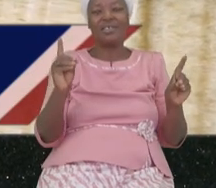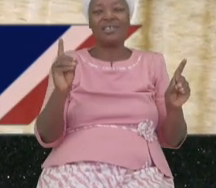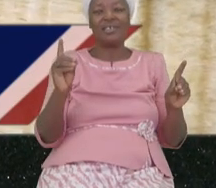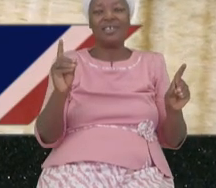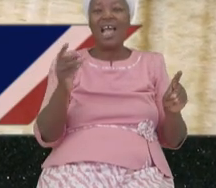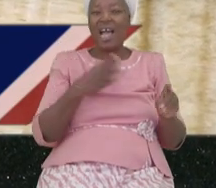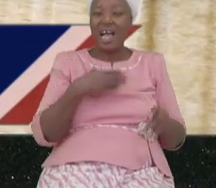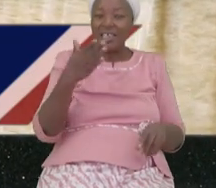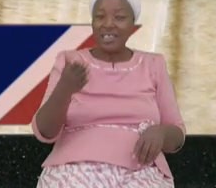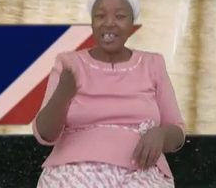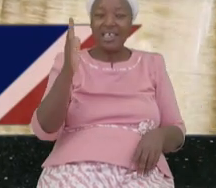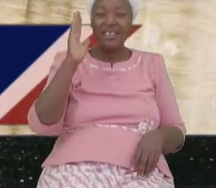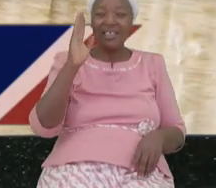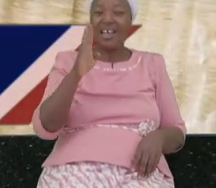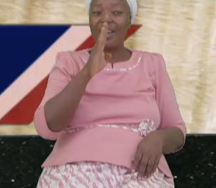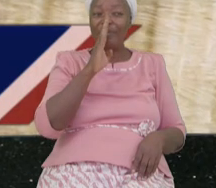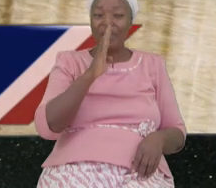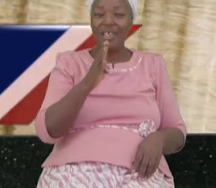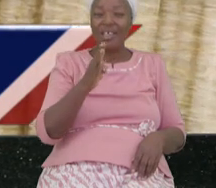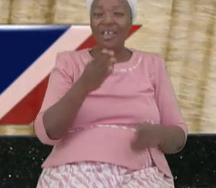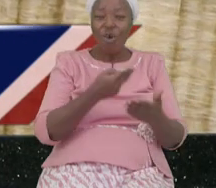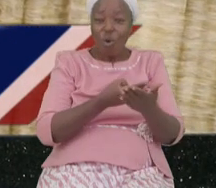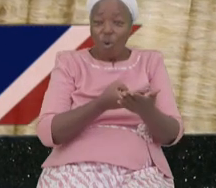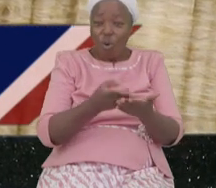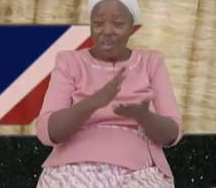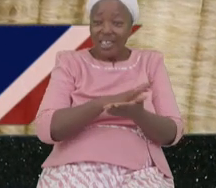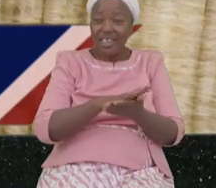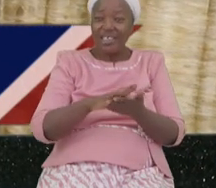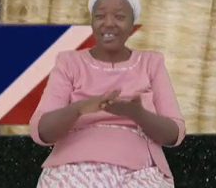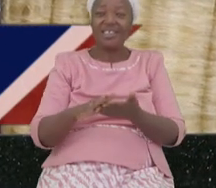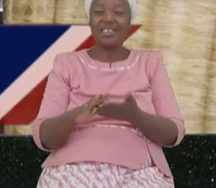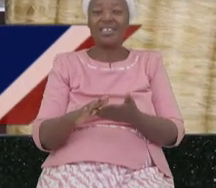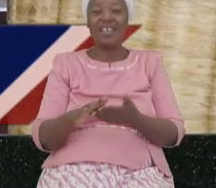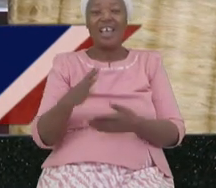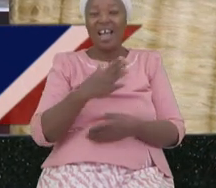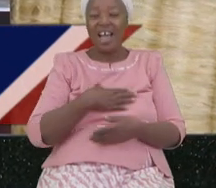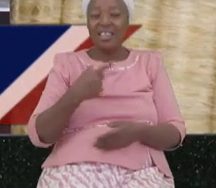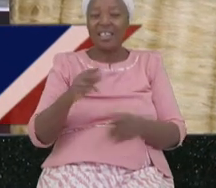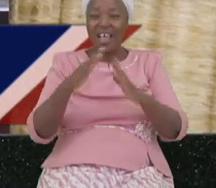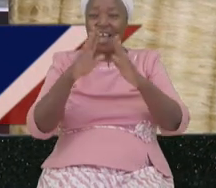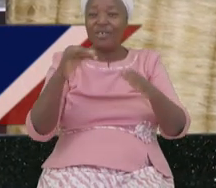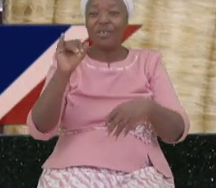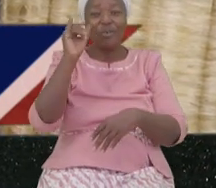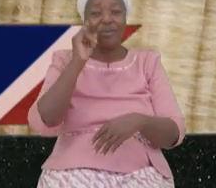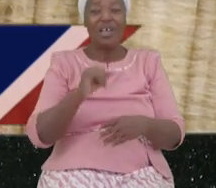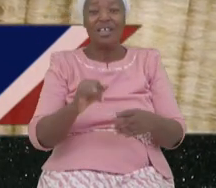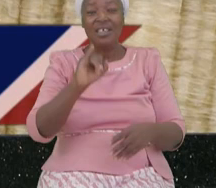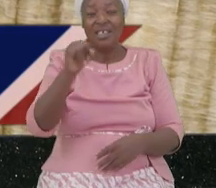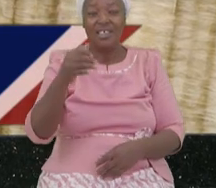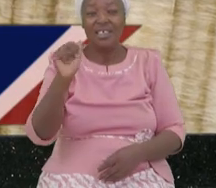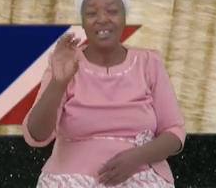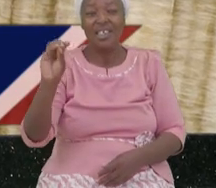and there shall be holiness, and the house of Jacob